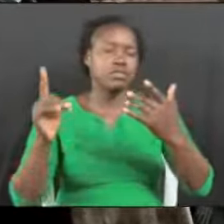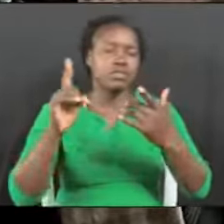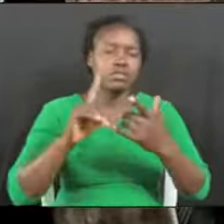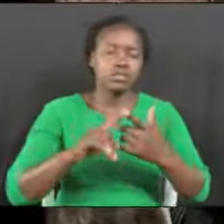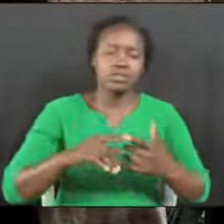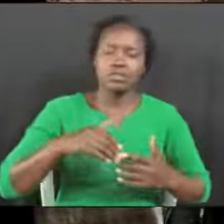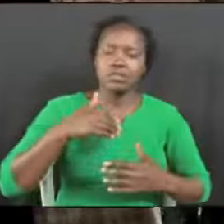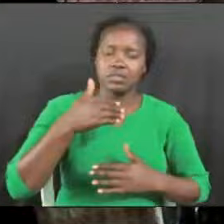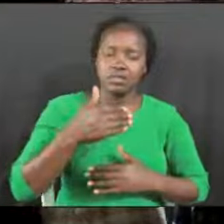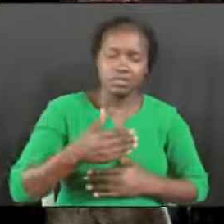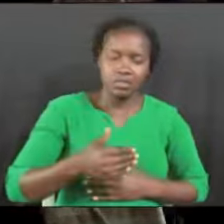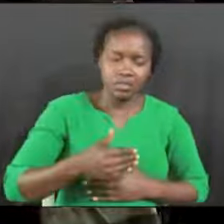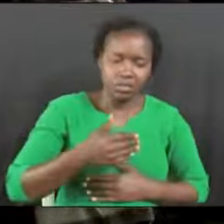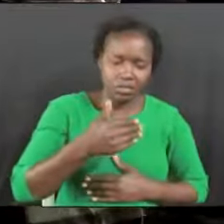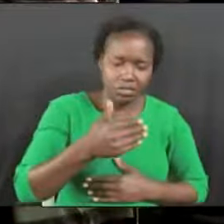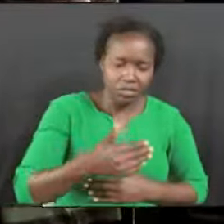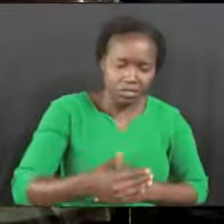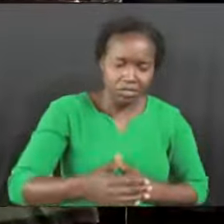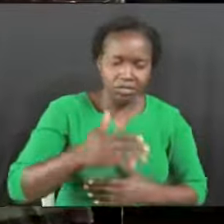every